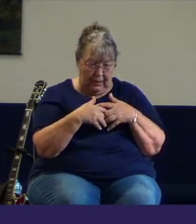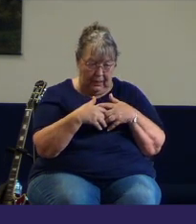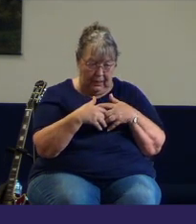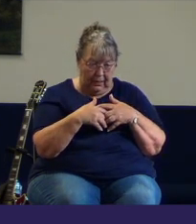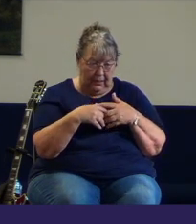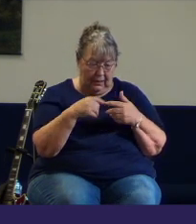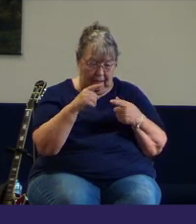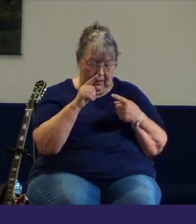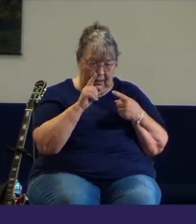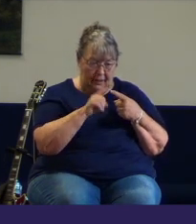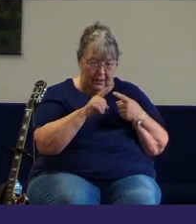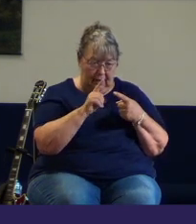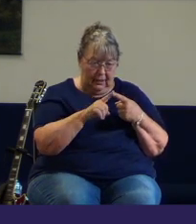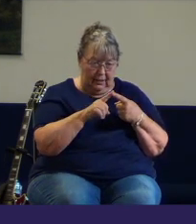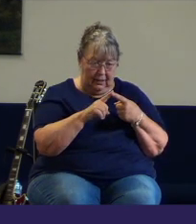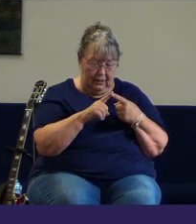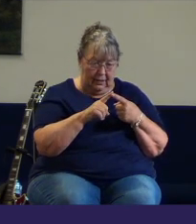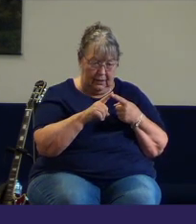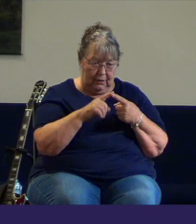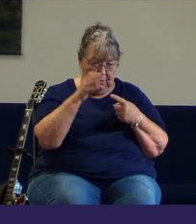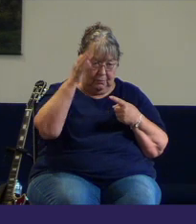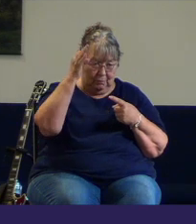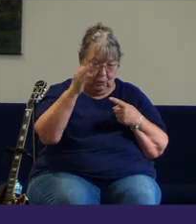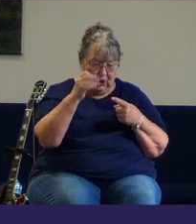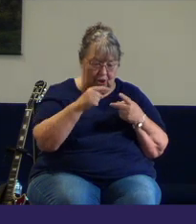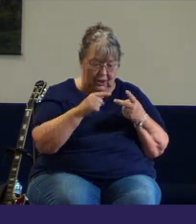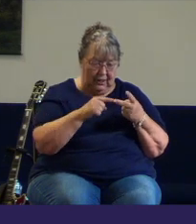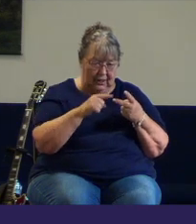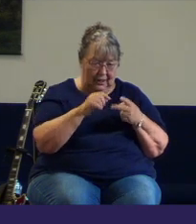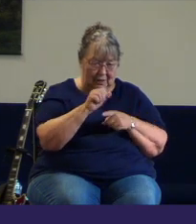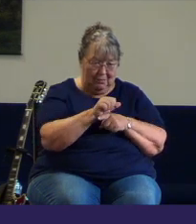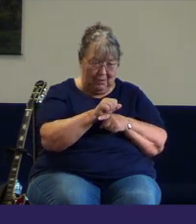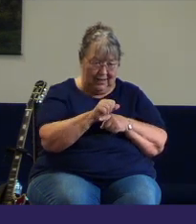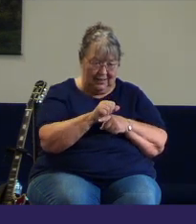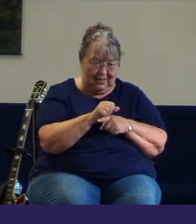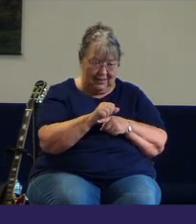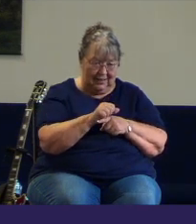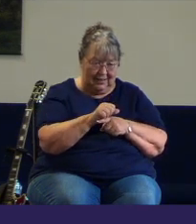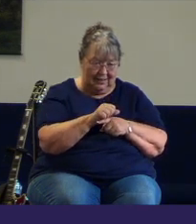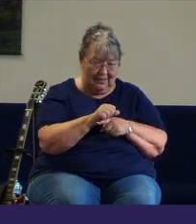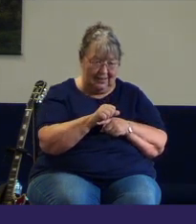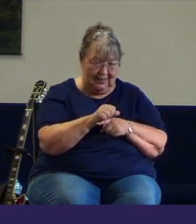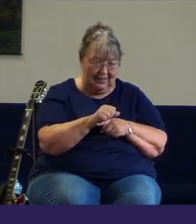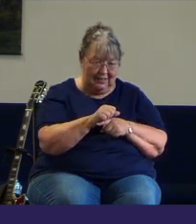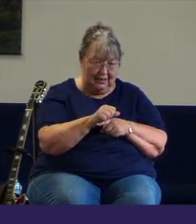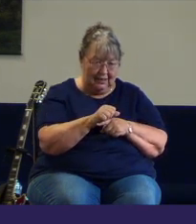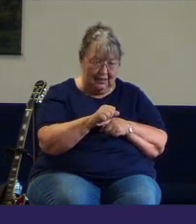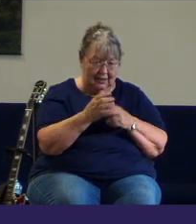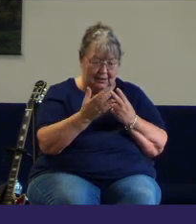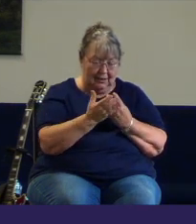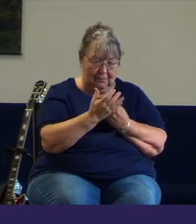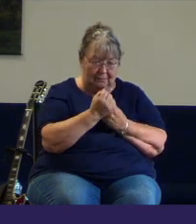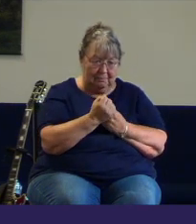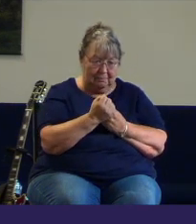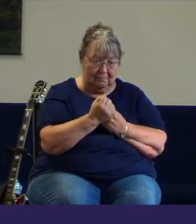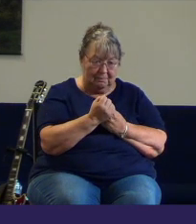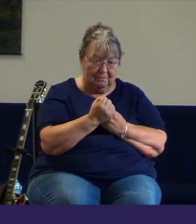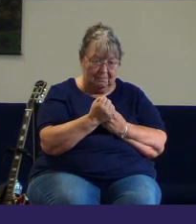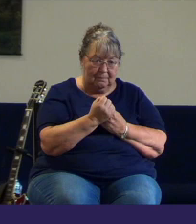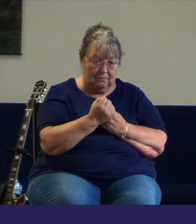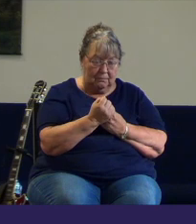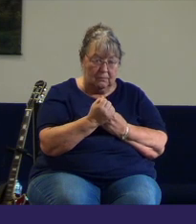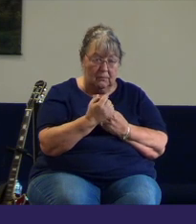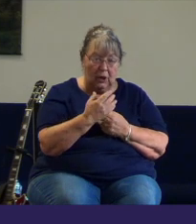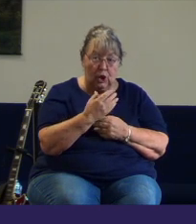practicing together, and those two always go together. See, when he preached, he did the will of God